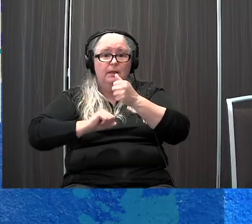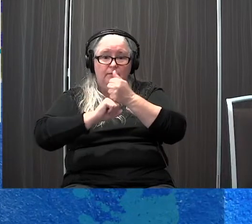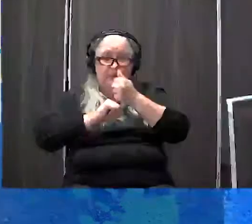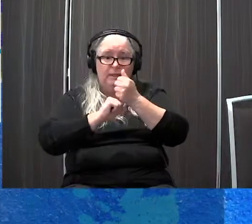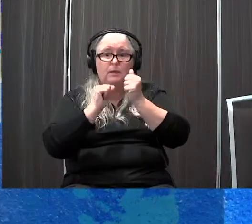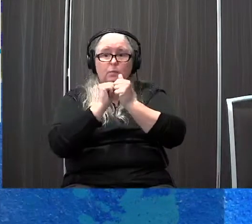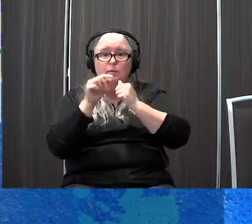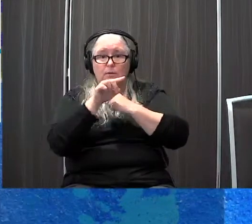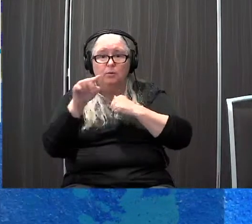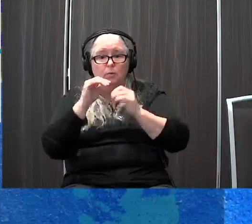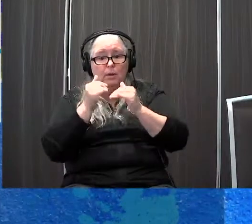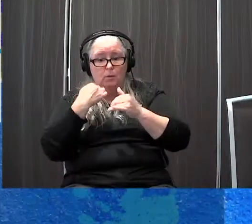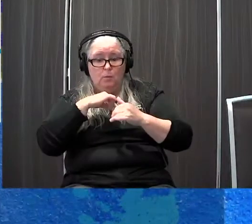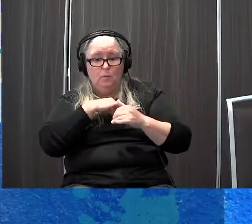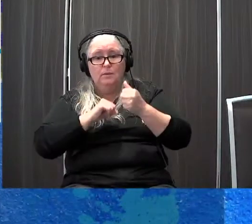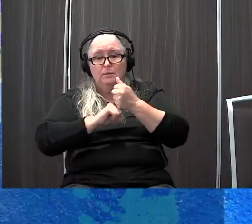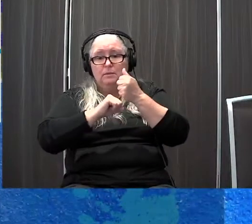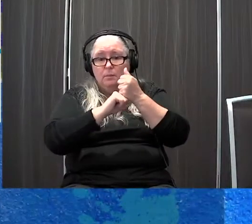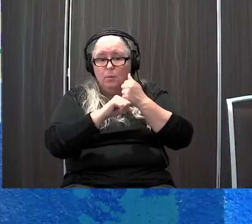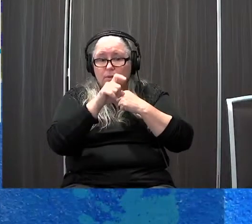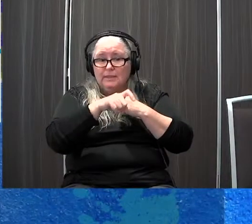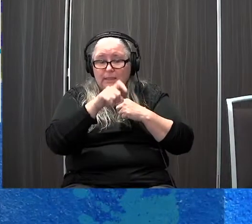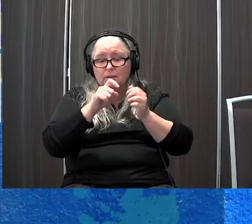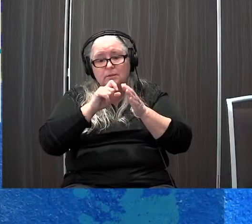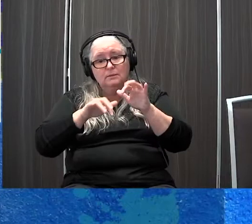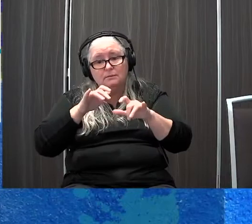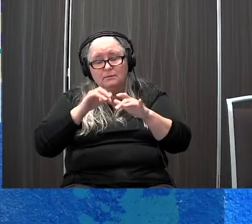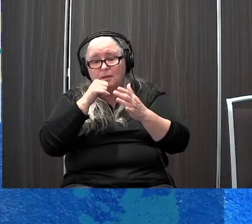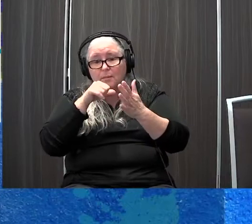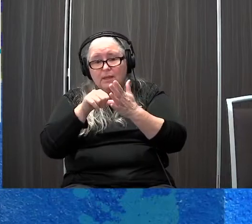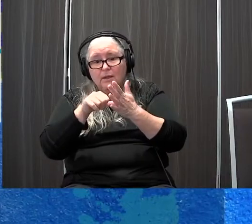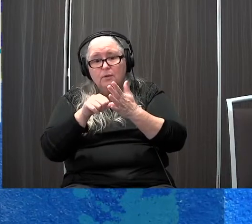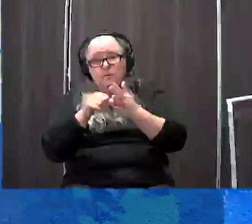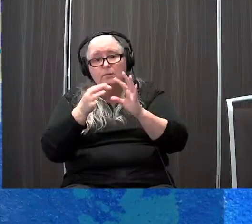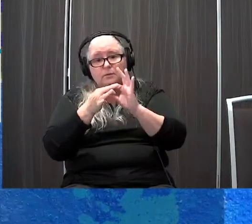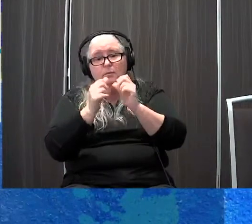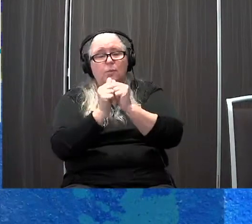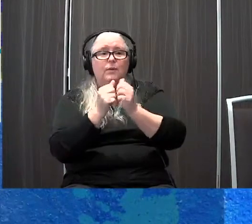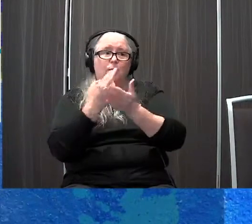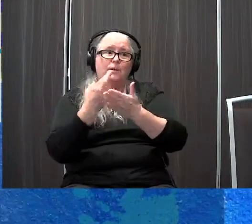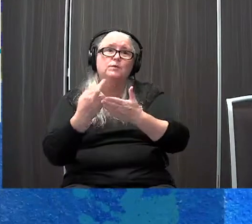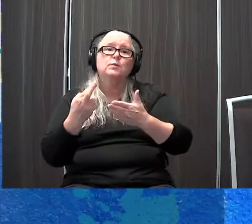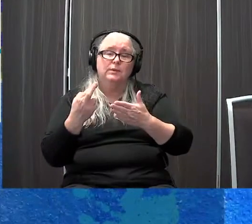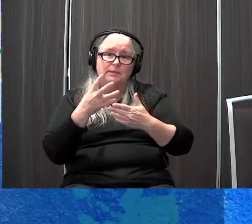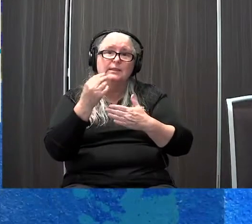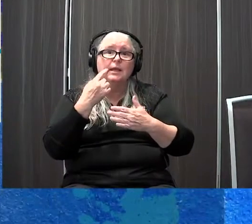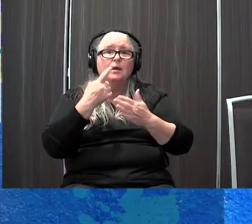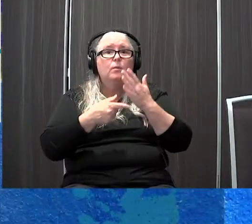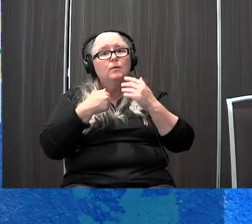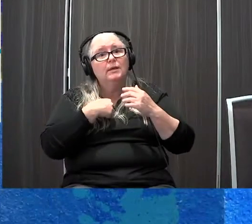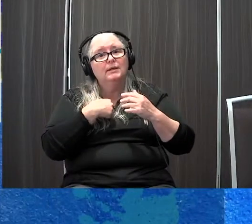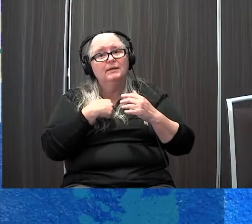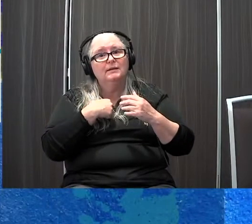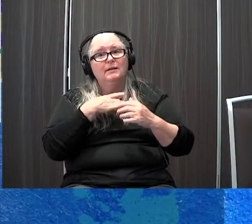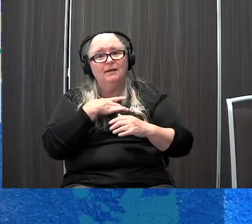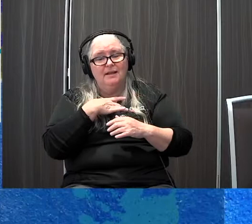do we support needs in schools, write letters, link to resources and things like that. And also, I think what I tend to like